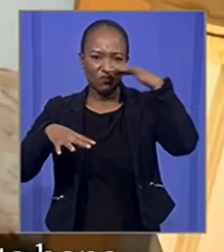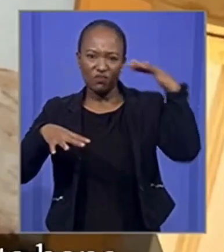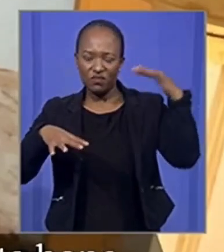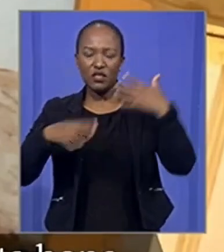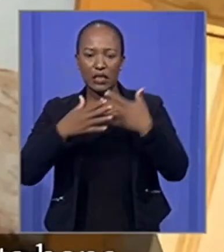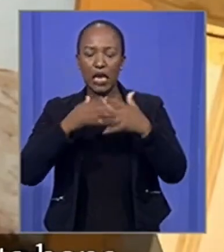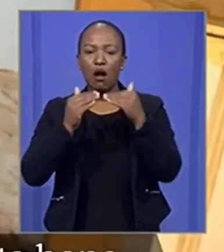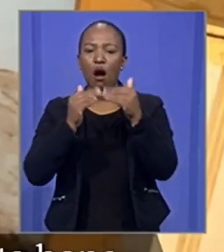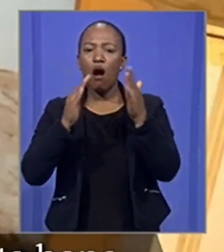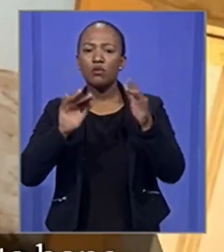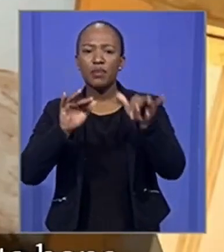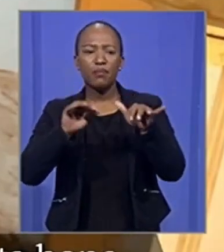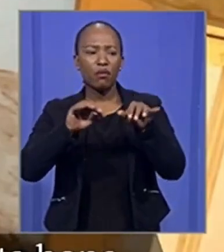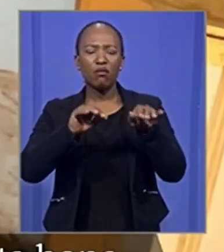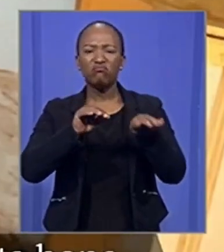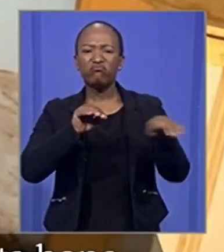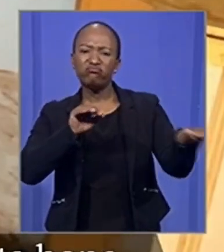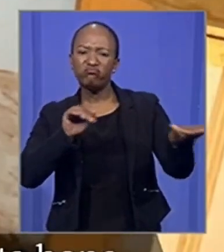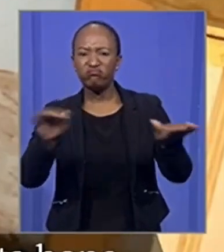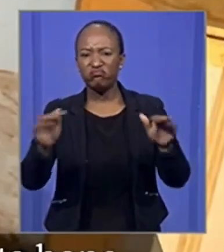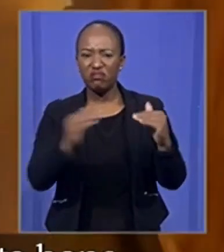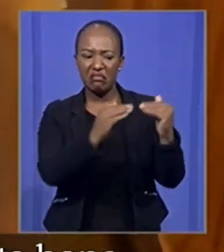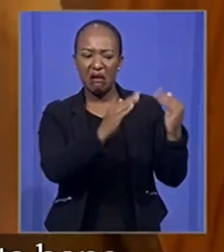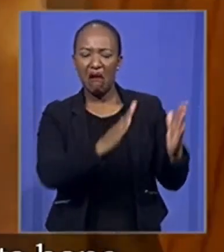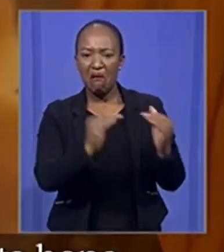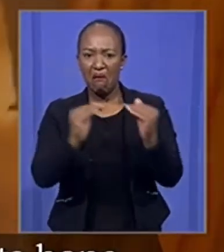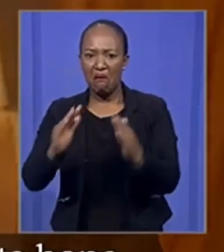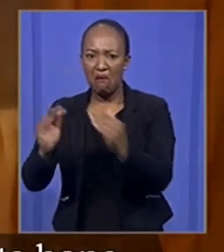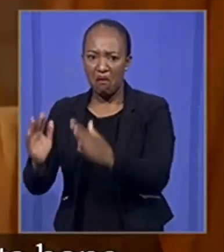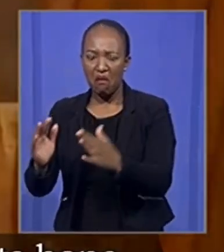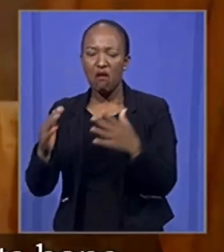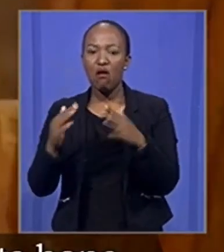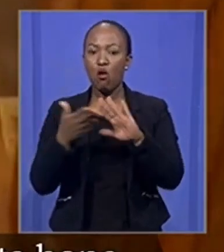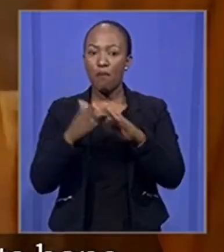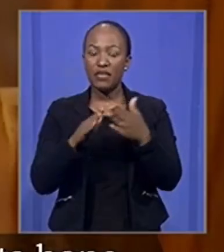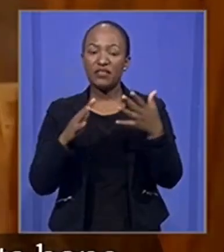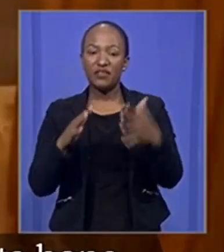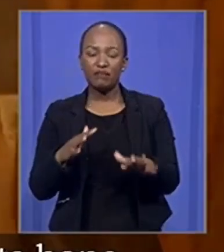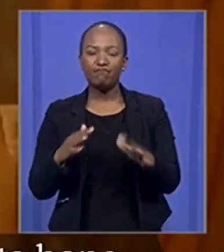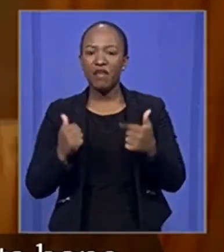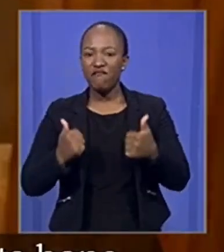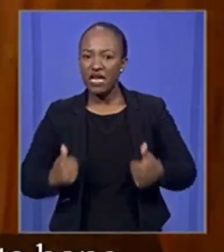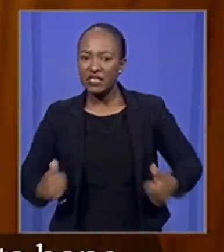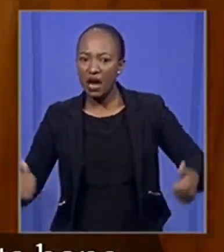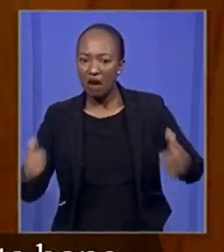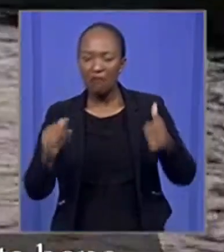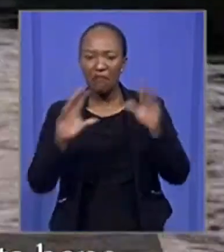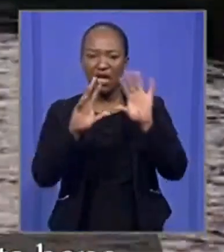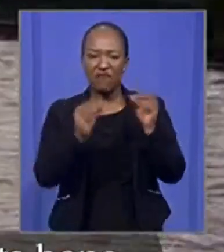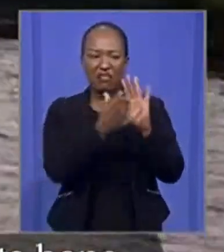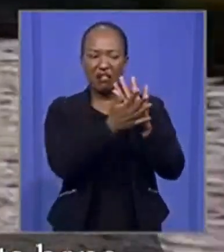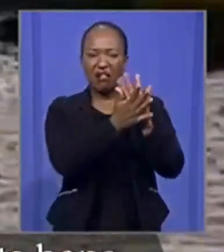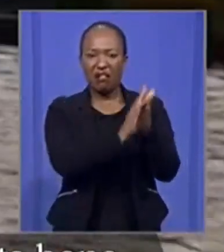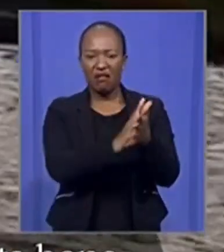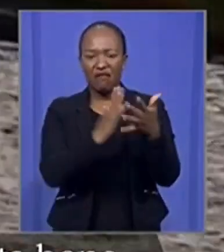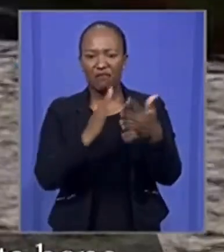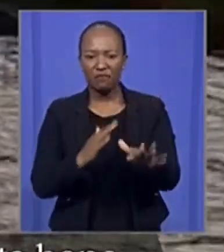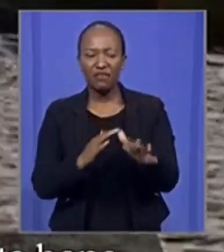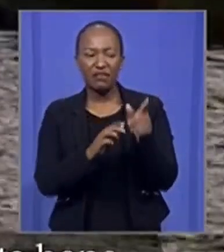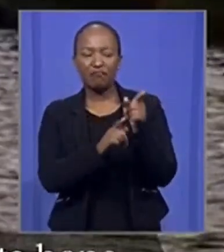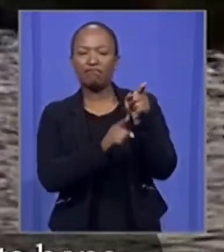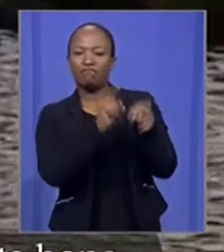batho badudi ba re ba lobile thuto ya bona le ditlabela tše dingwe tša boleng ka baka la metsi ao ba sola masepala